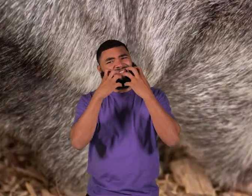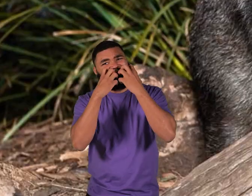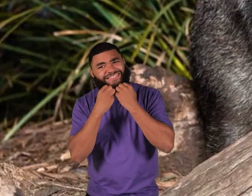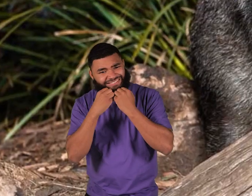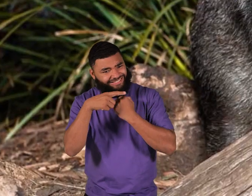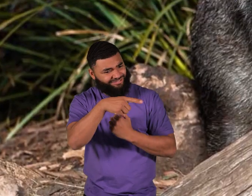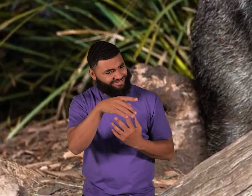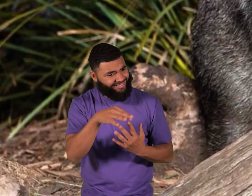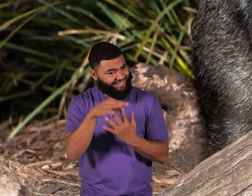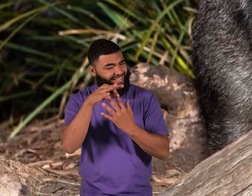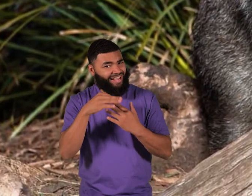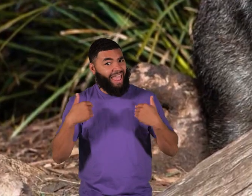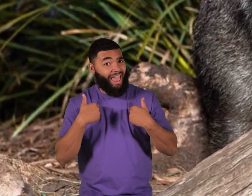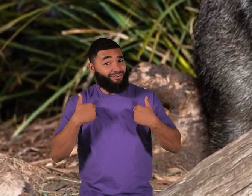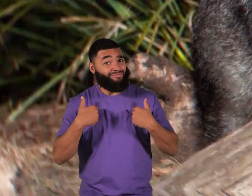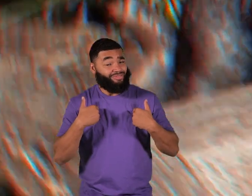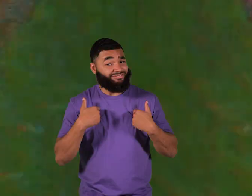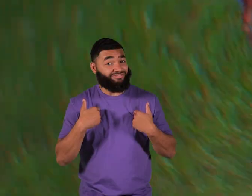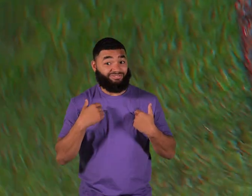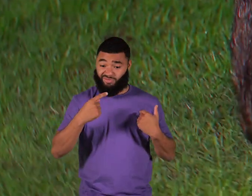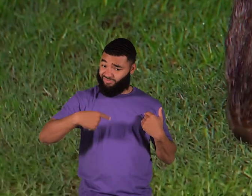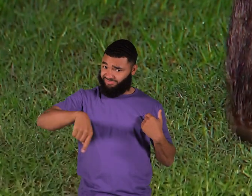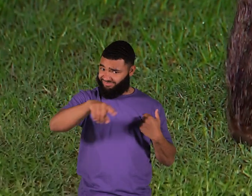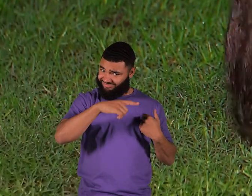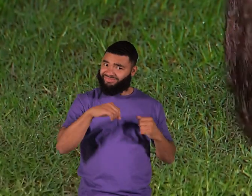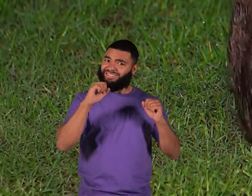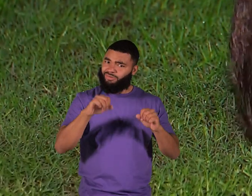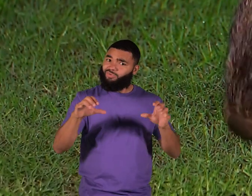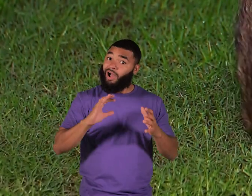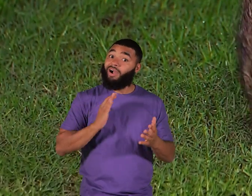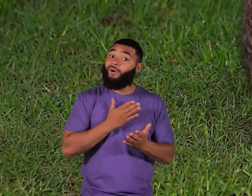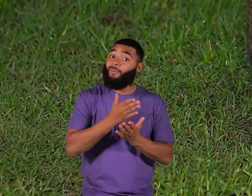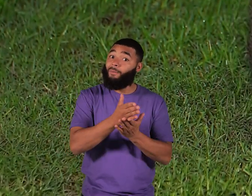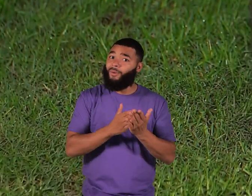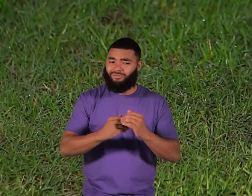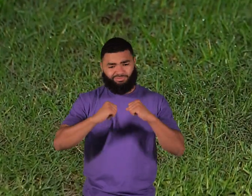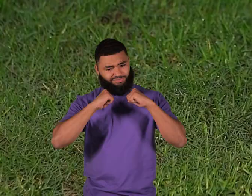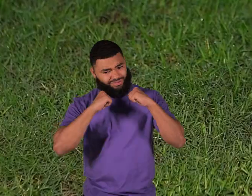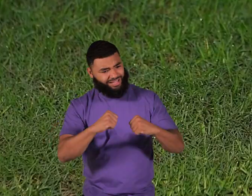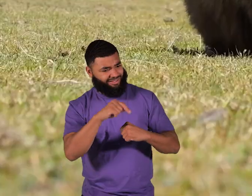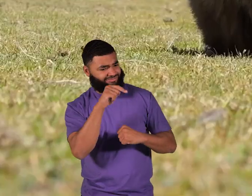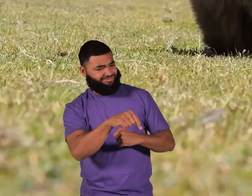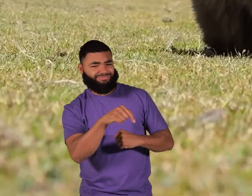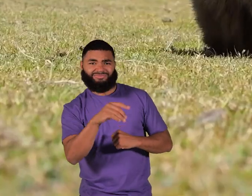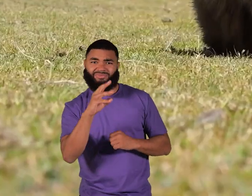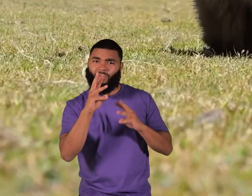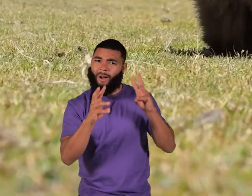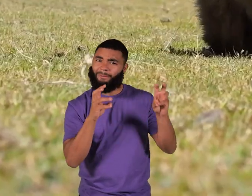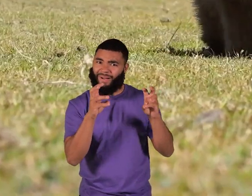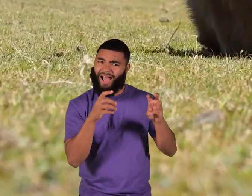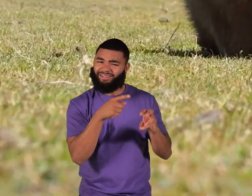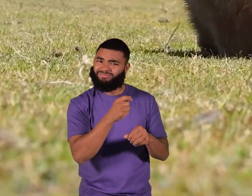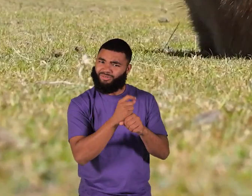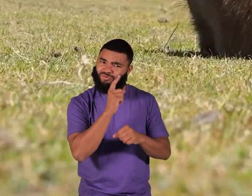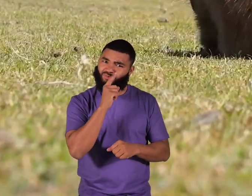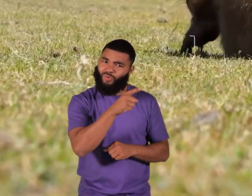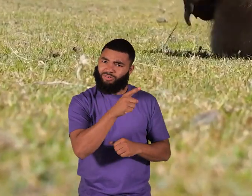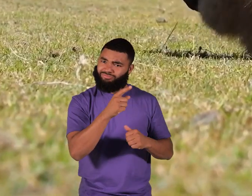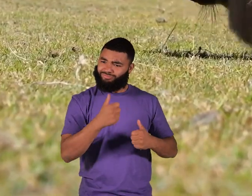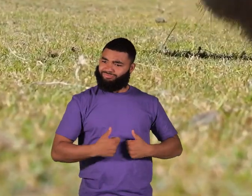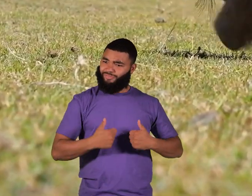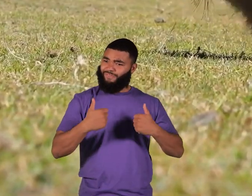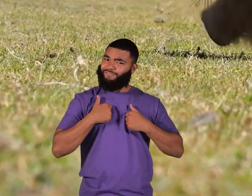preserving these unique animals. We can try to do our part to help protect wombats so they continue to thrive in their